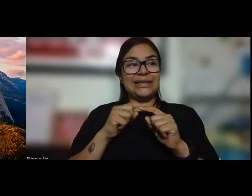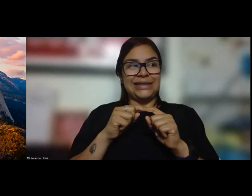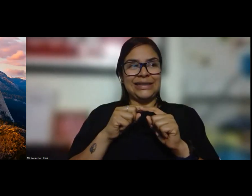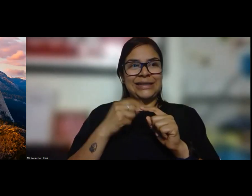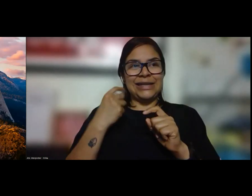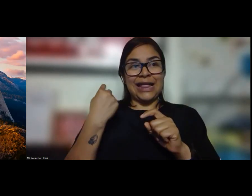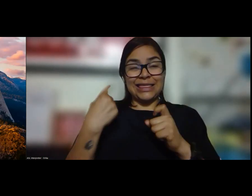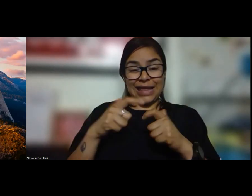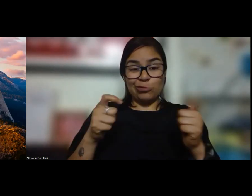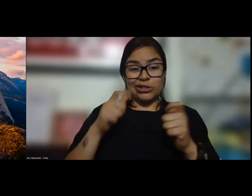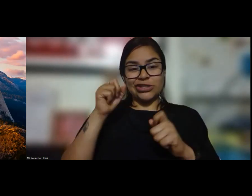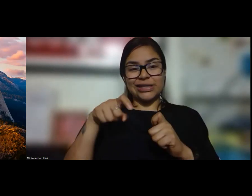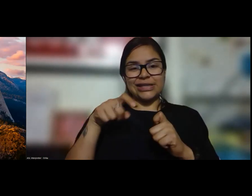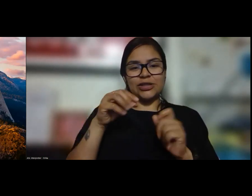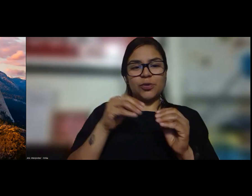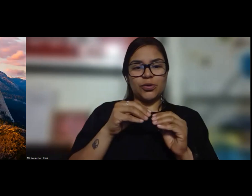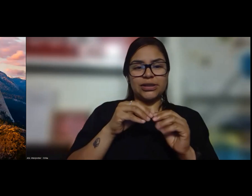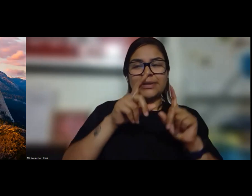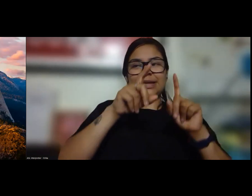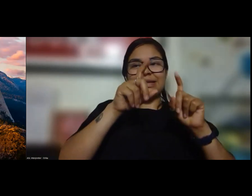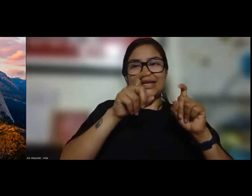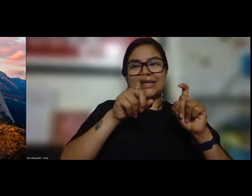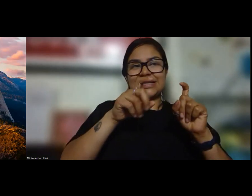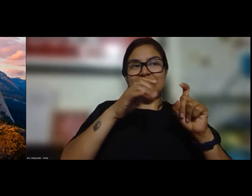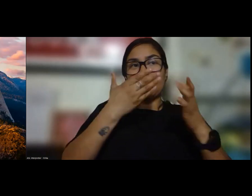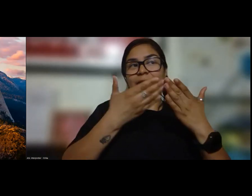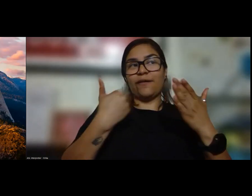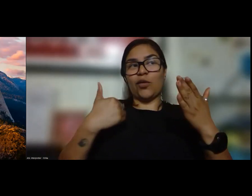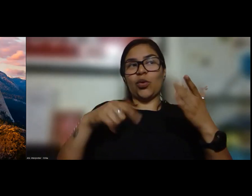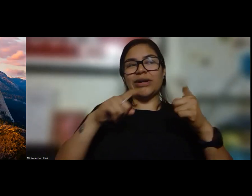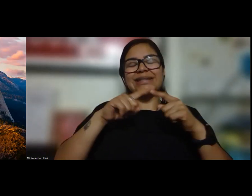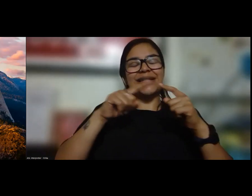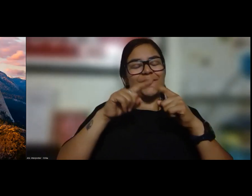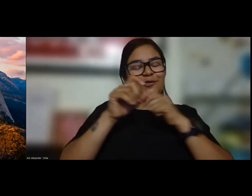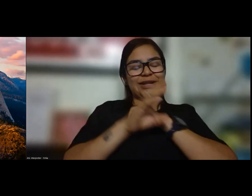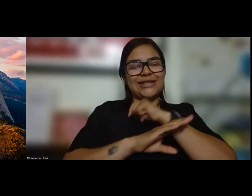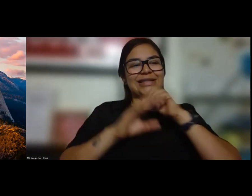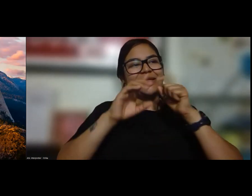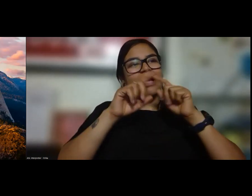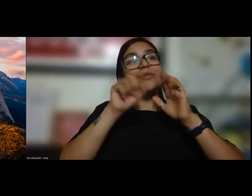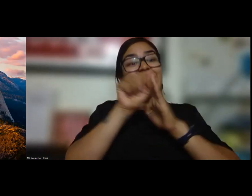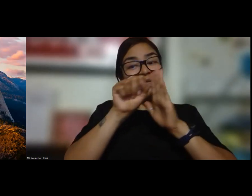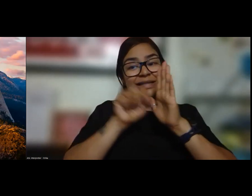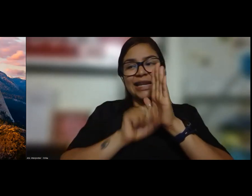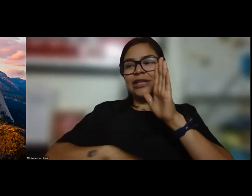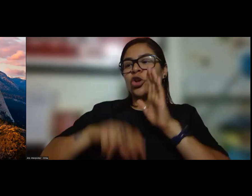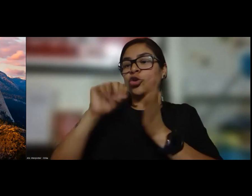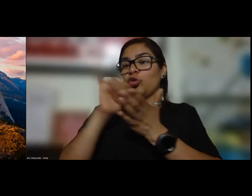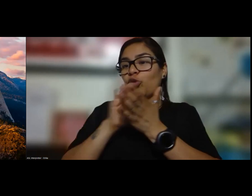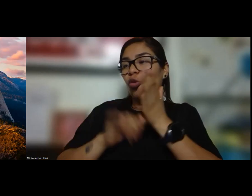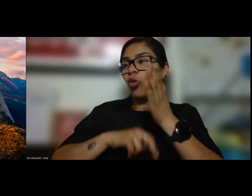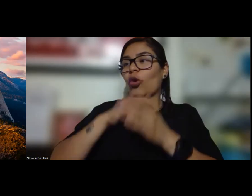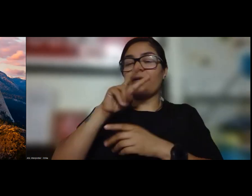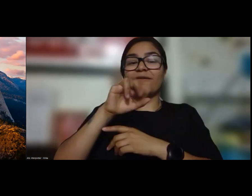have done and administered this survey, the POCO team has, in various states, including New York and Virginia, as well as